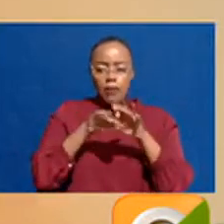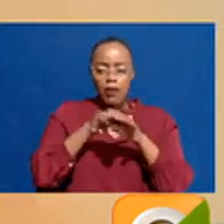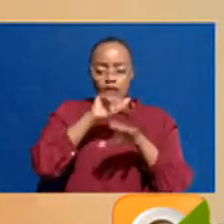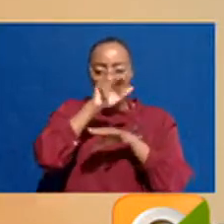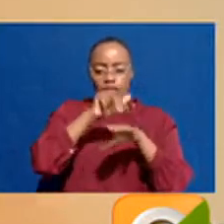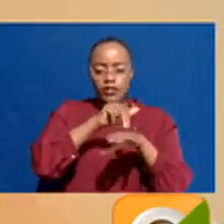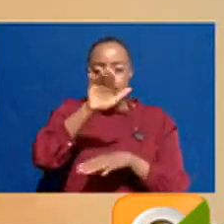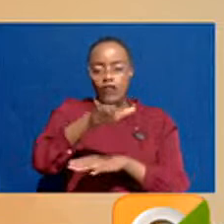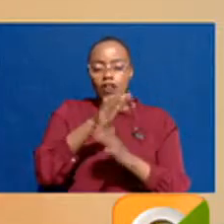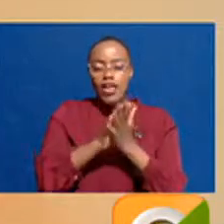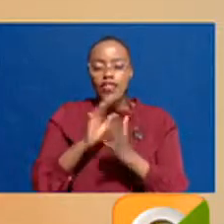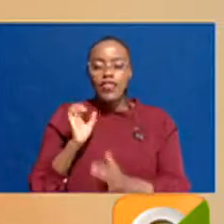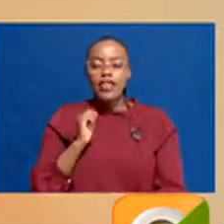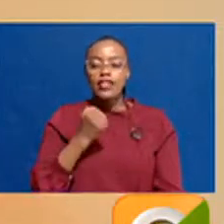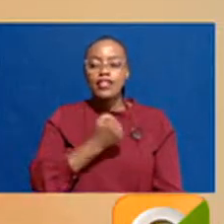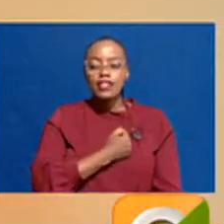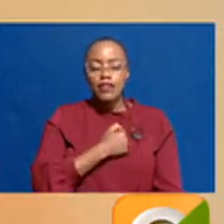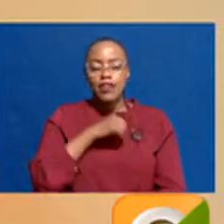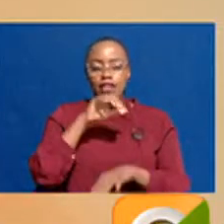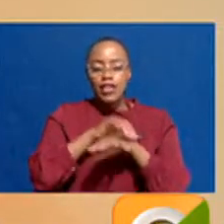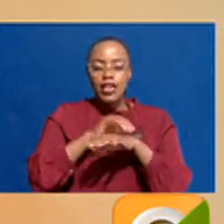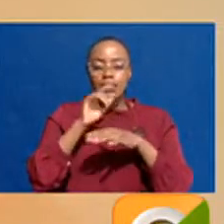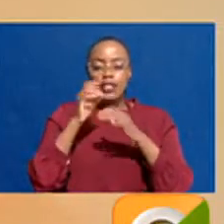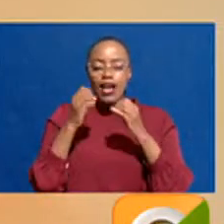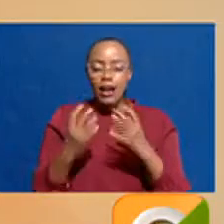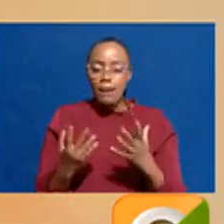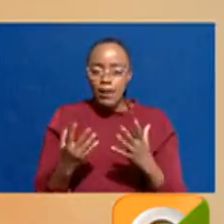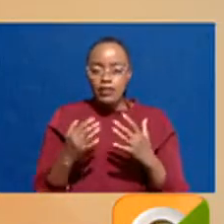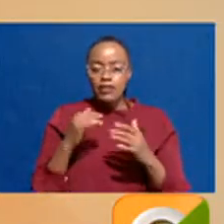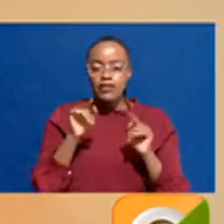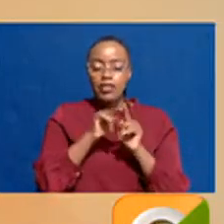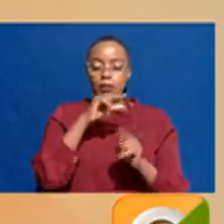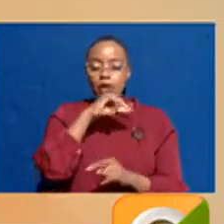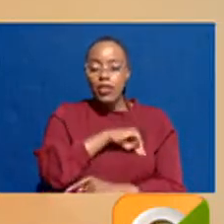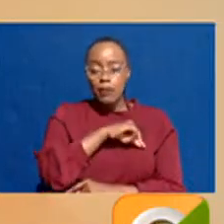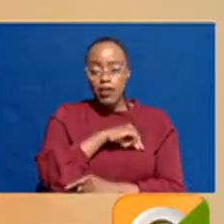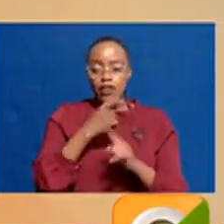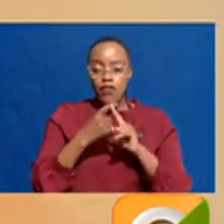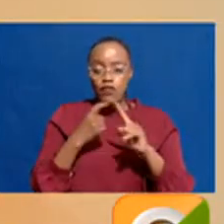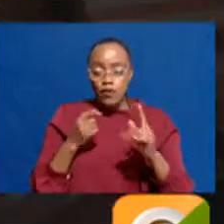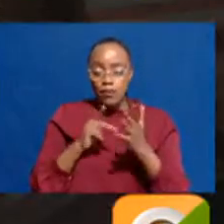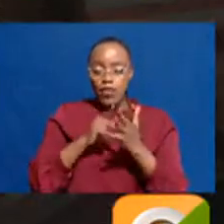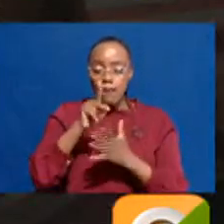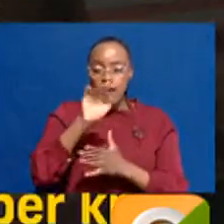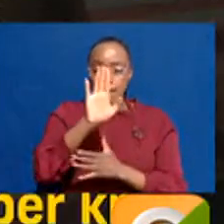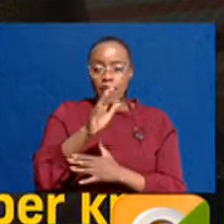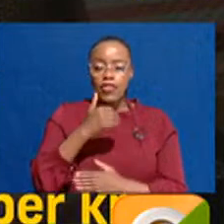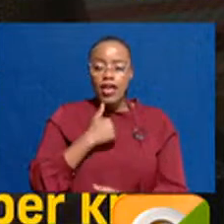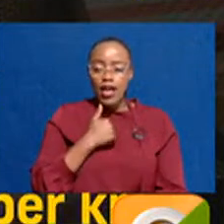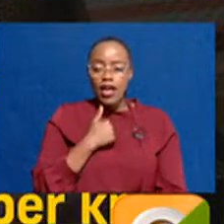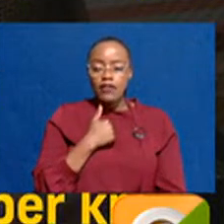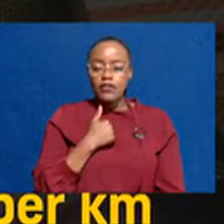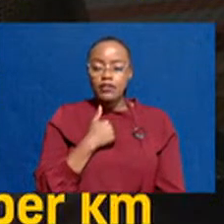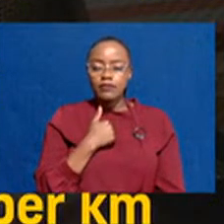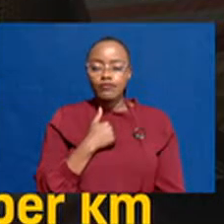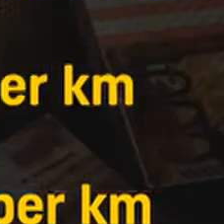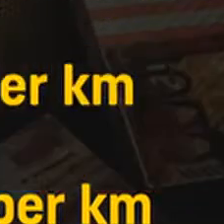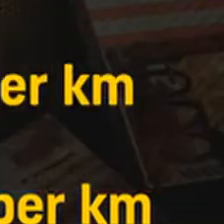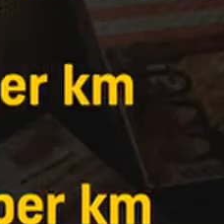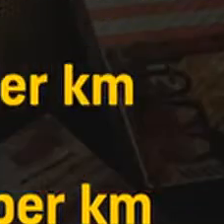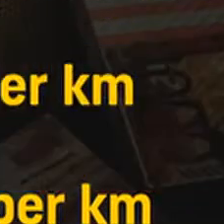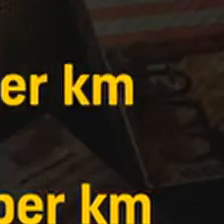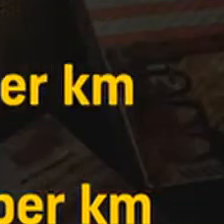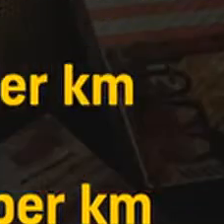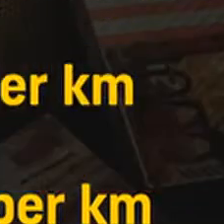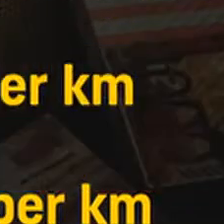National Assembly and the Senate are getting in terms of benefits. Apart from their pay, they have something called motor vehicle